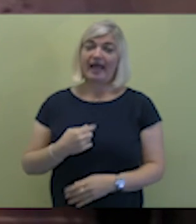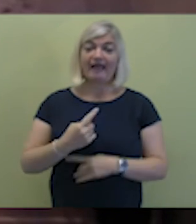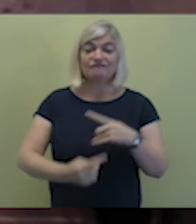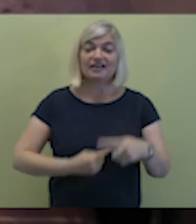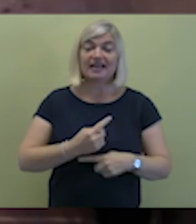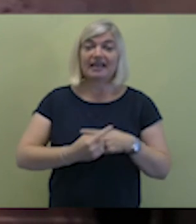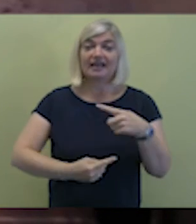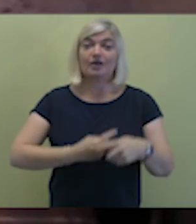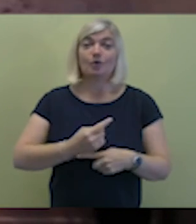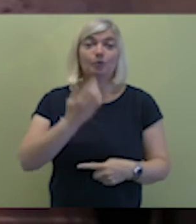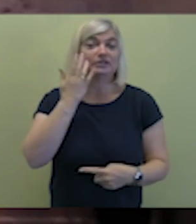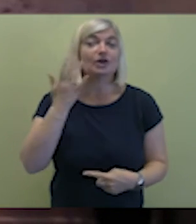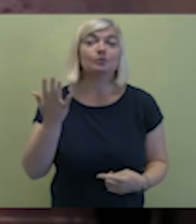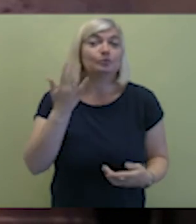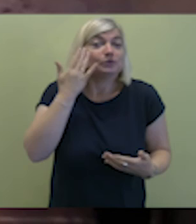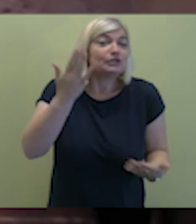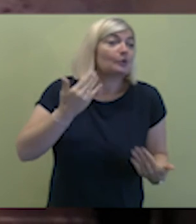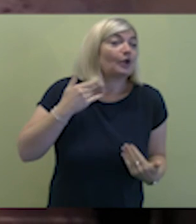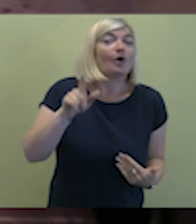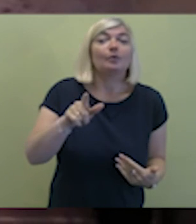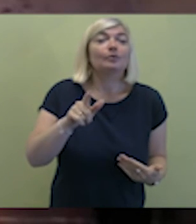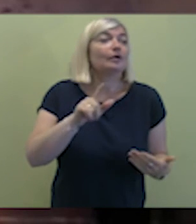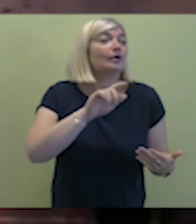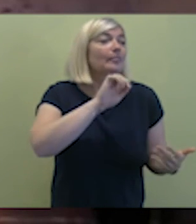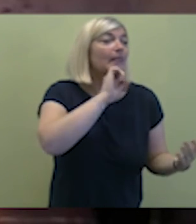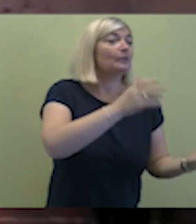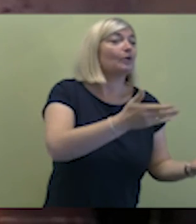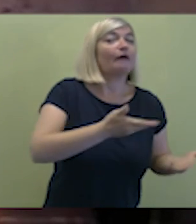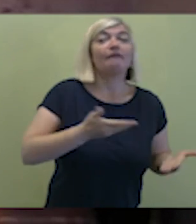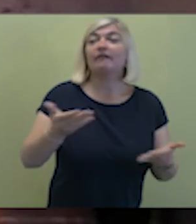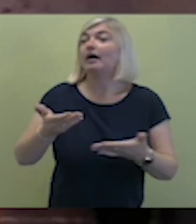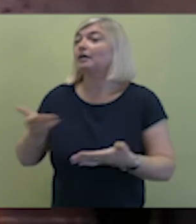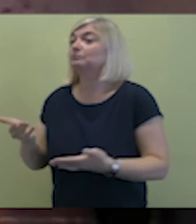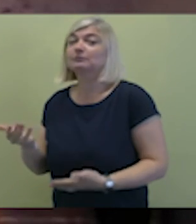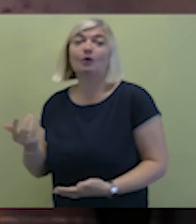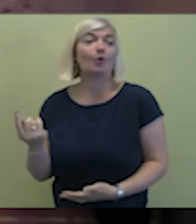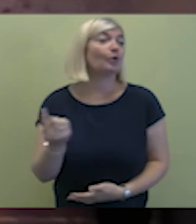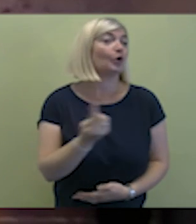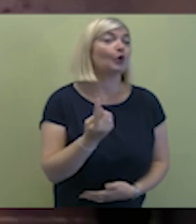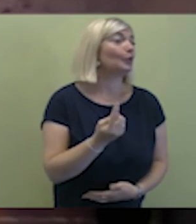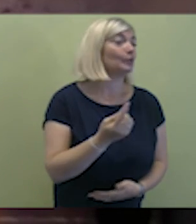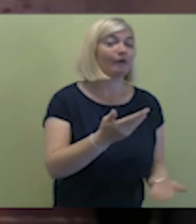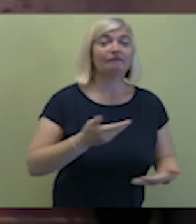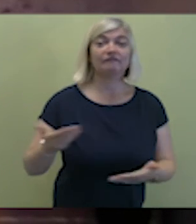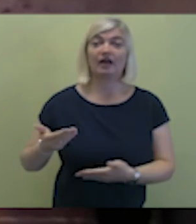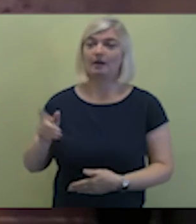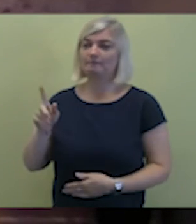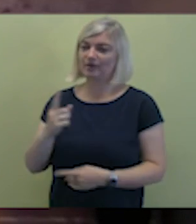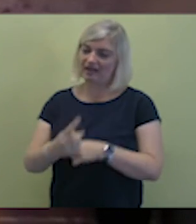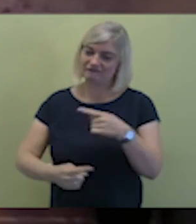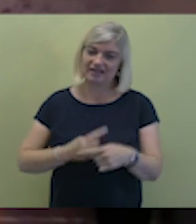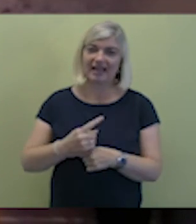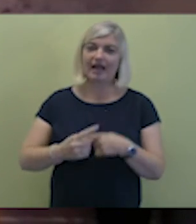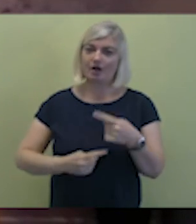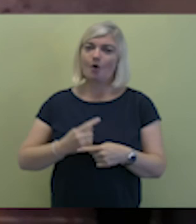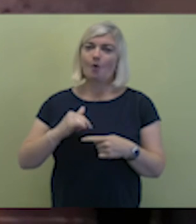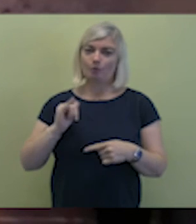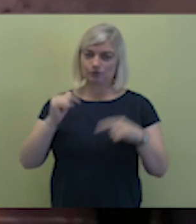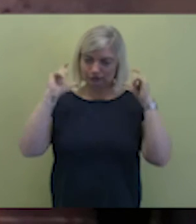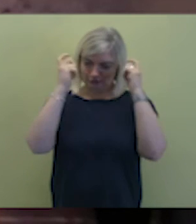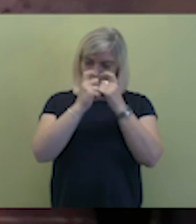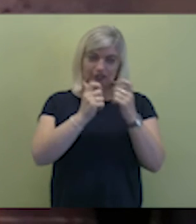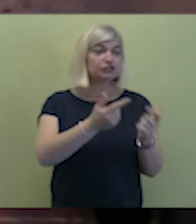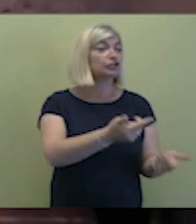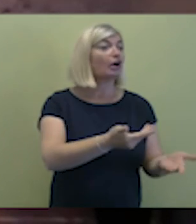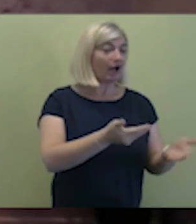offered. But what all of the dance team do is we say yes to everything. Whatever industry offers we get, we definitely